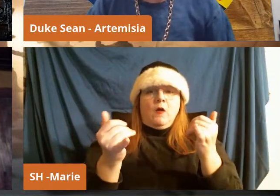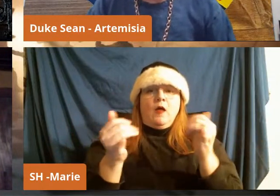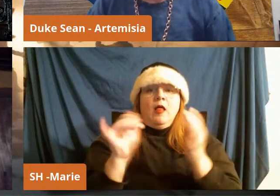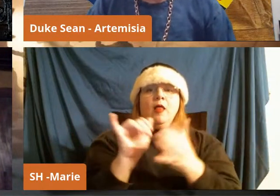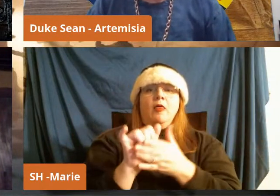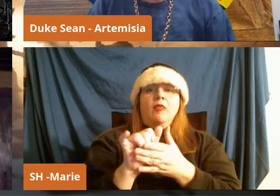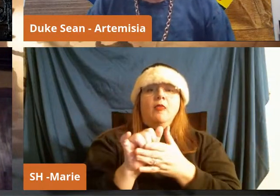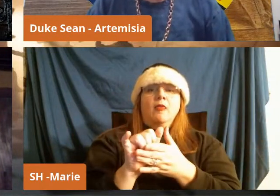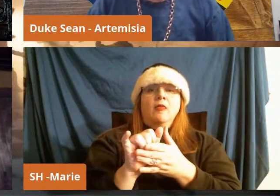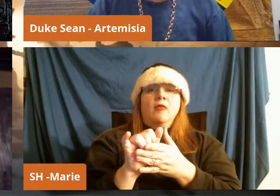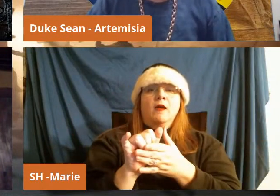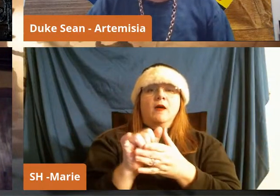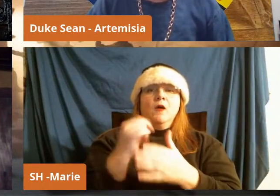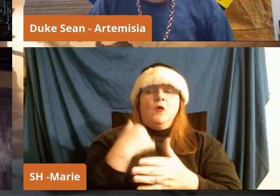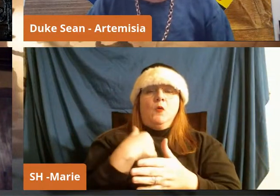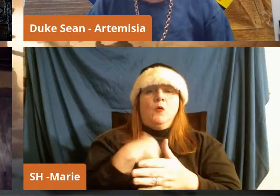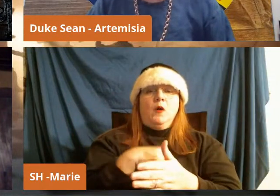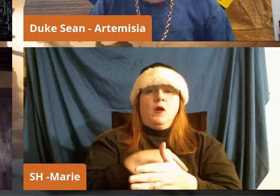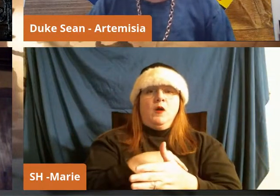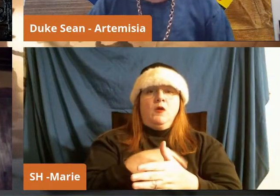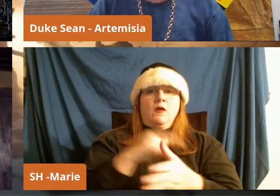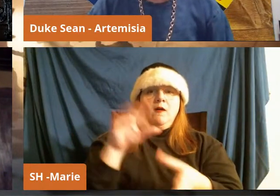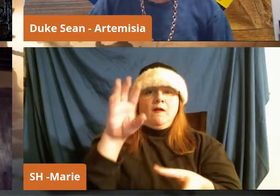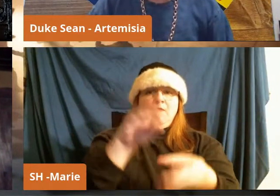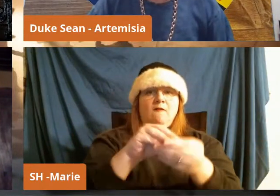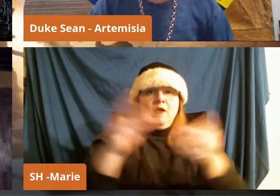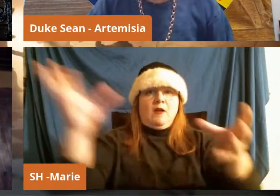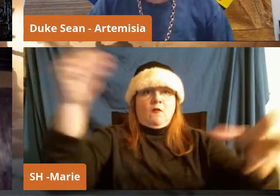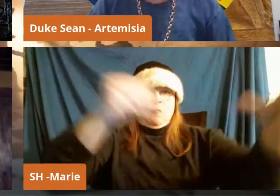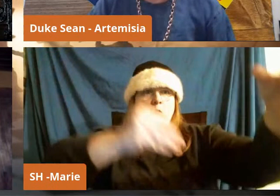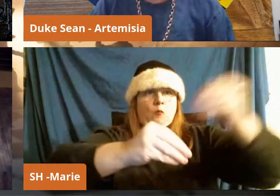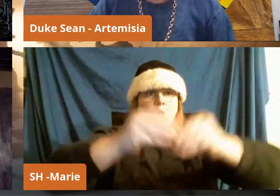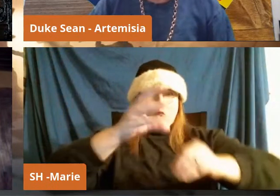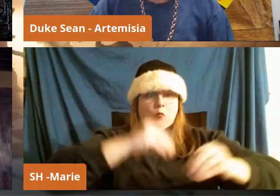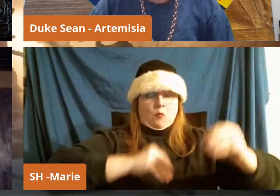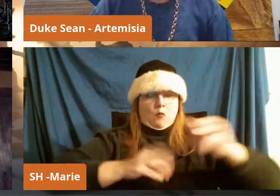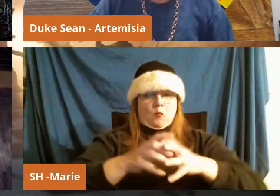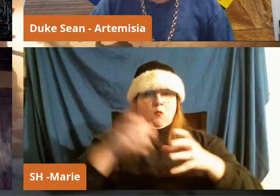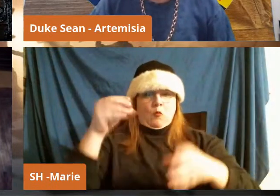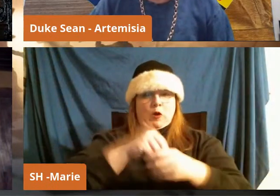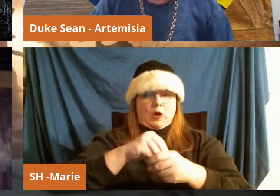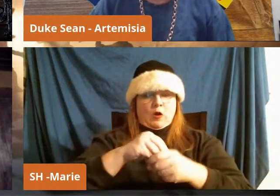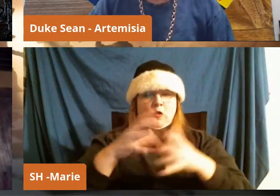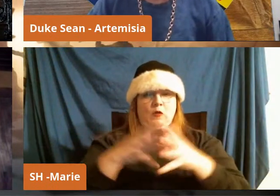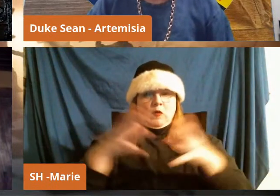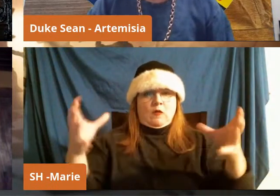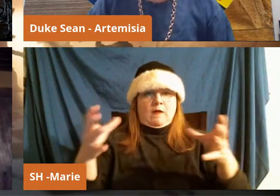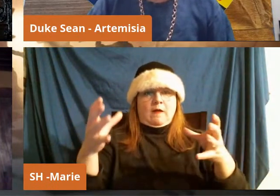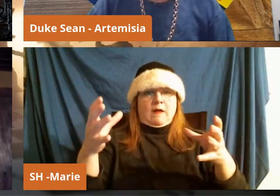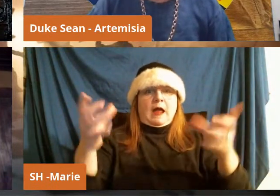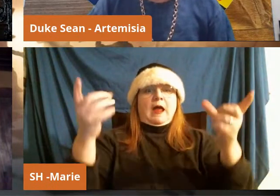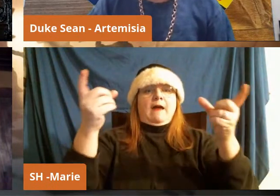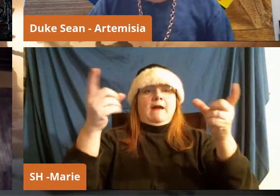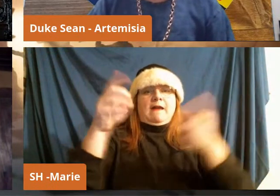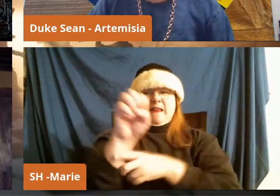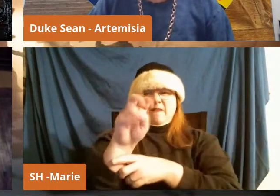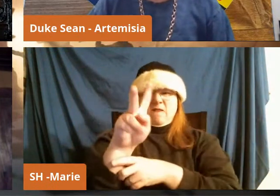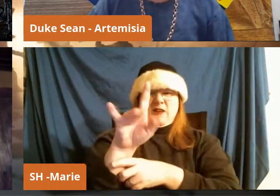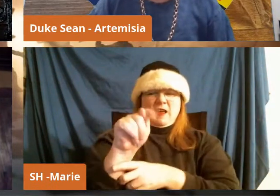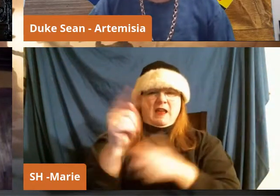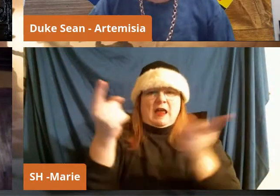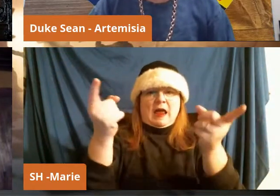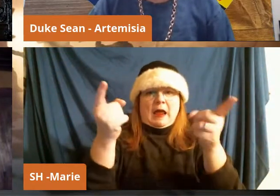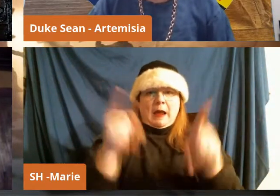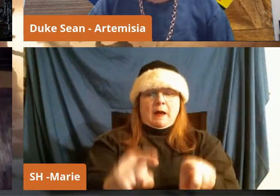that we're trying to fit all of them into the event. Right. I think